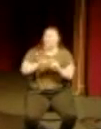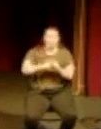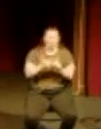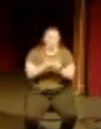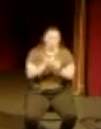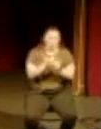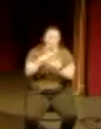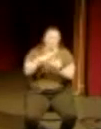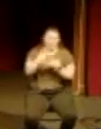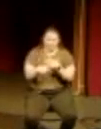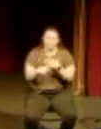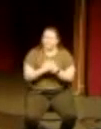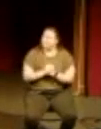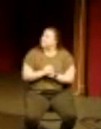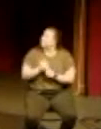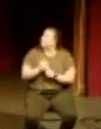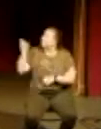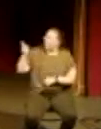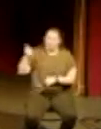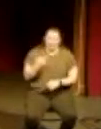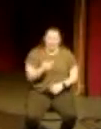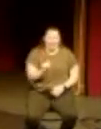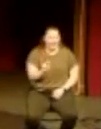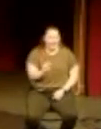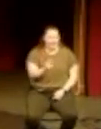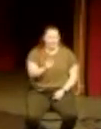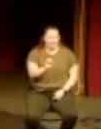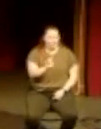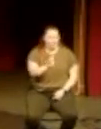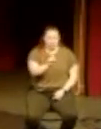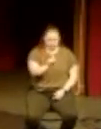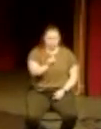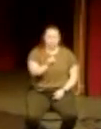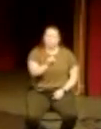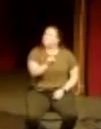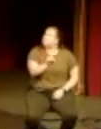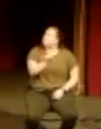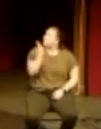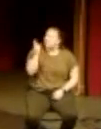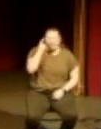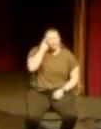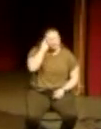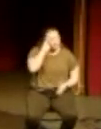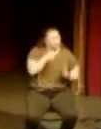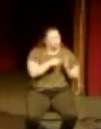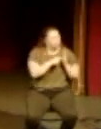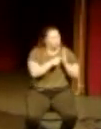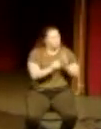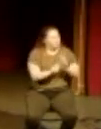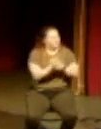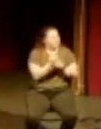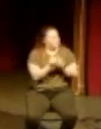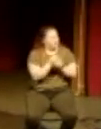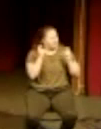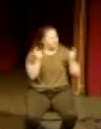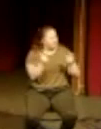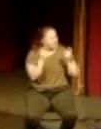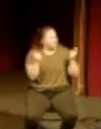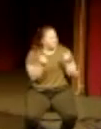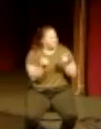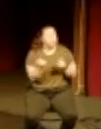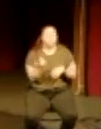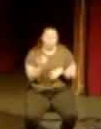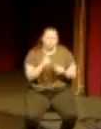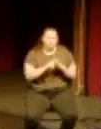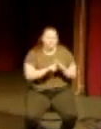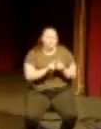that. Then in Hanford, I think I showed you some of these from in the spring at our spring convocation,